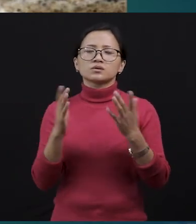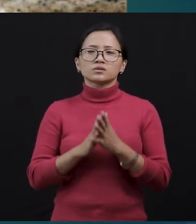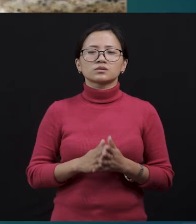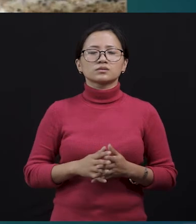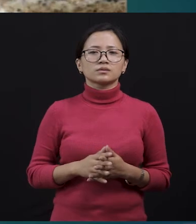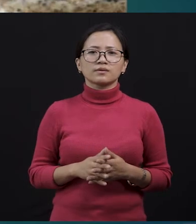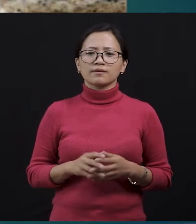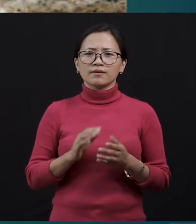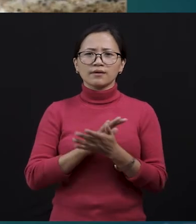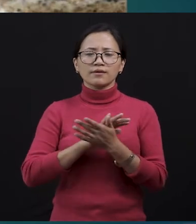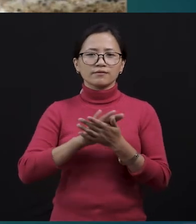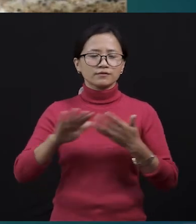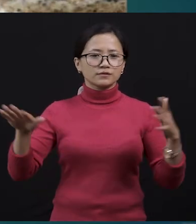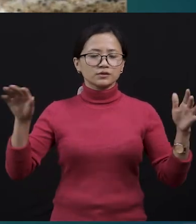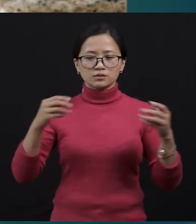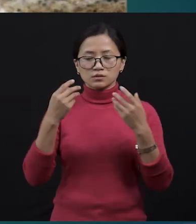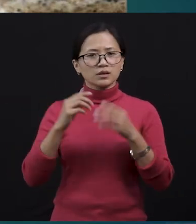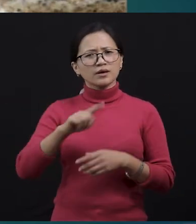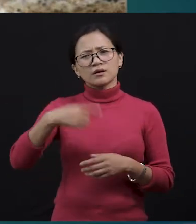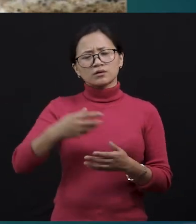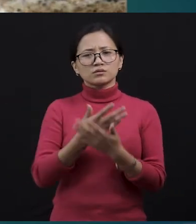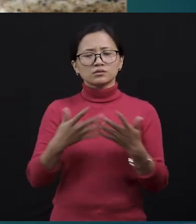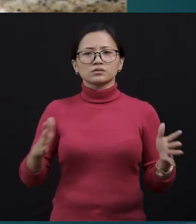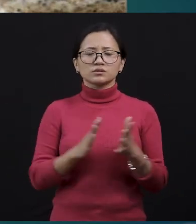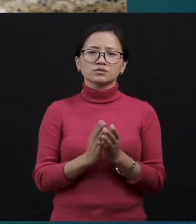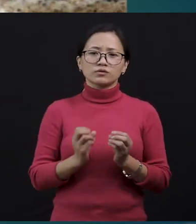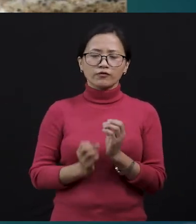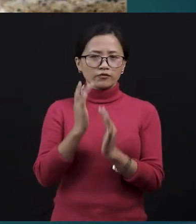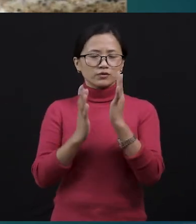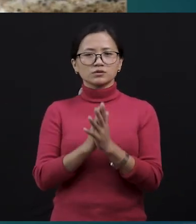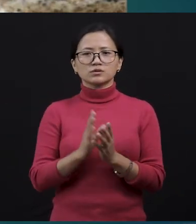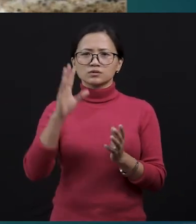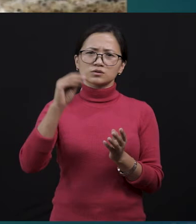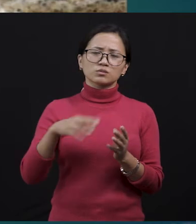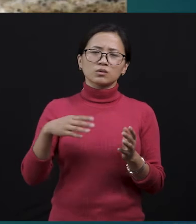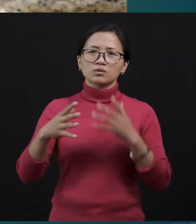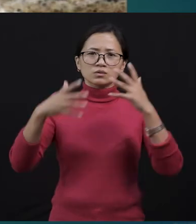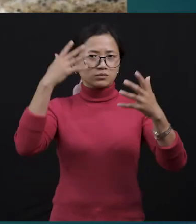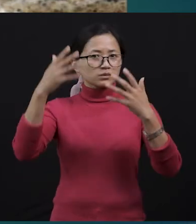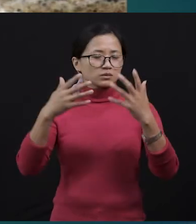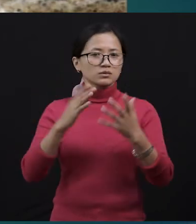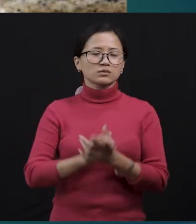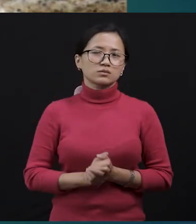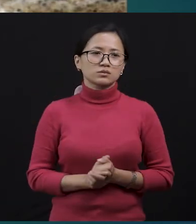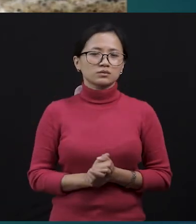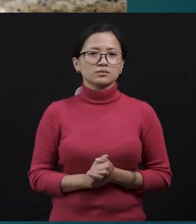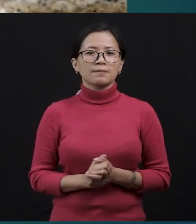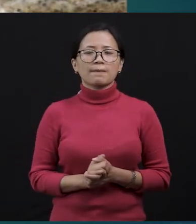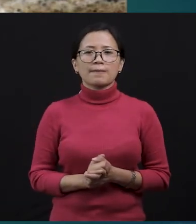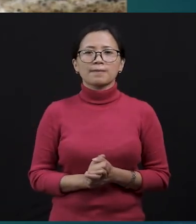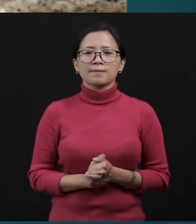not. Everything has been turned to ash, smoke and fire, isn't it? So if their spacecraft has become like